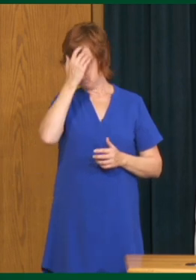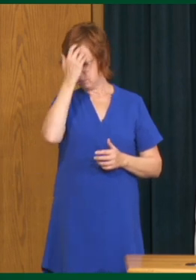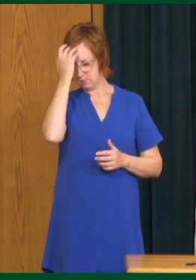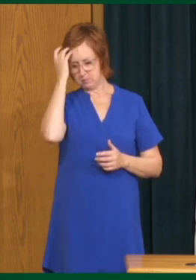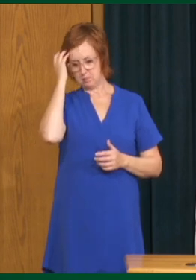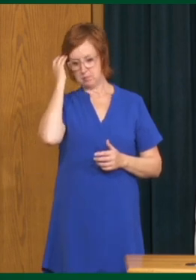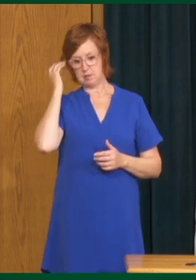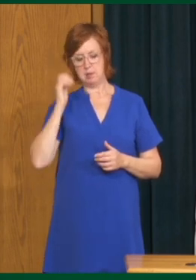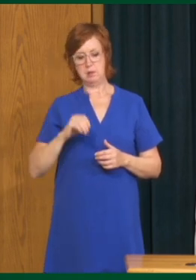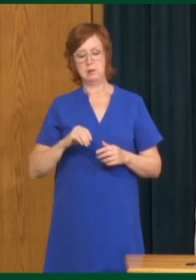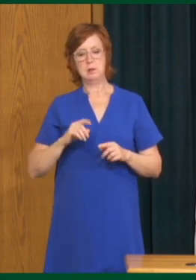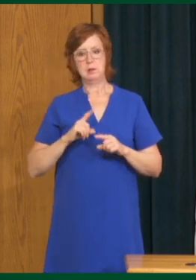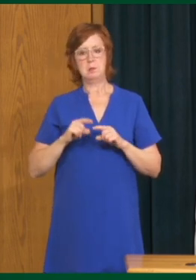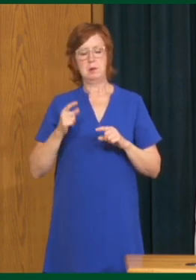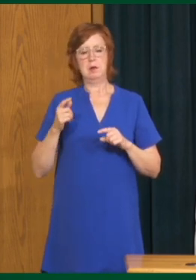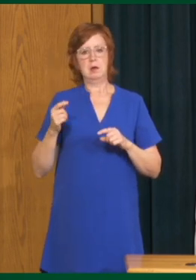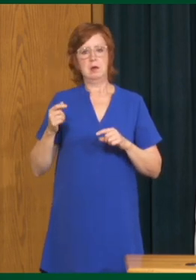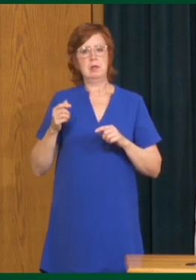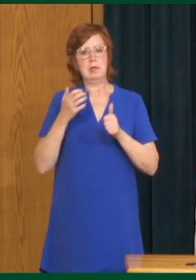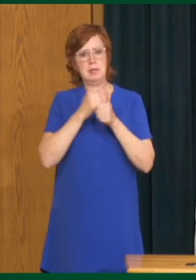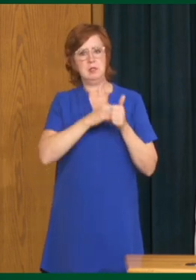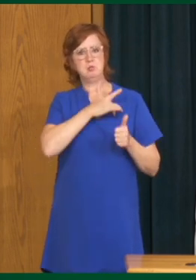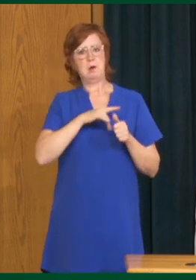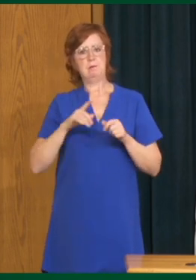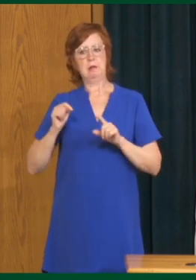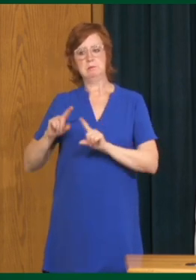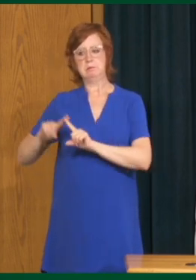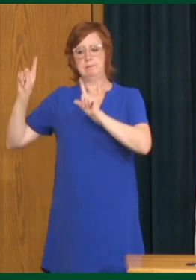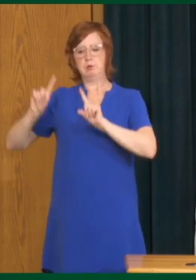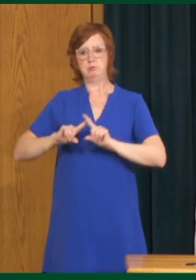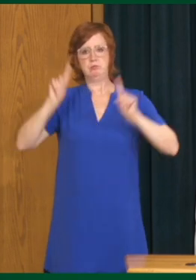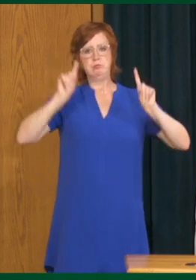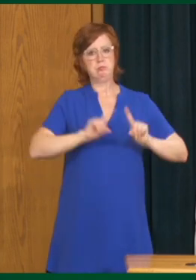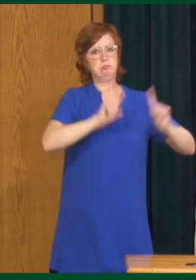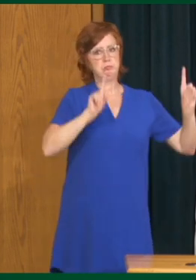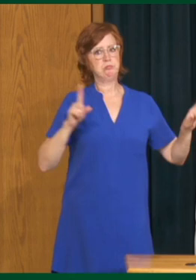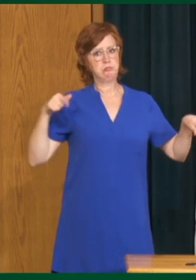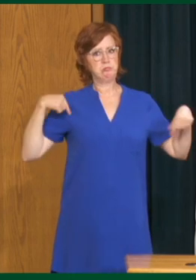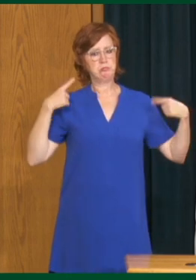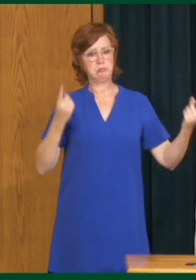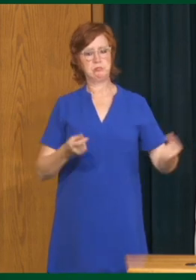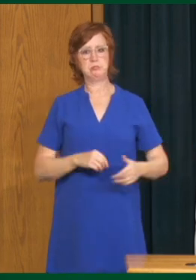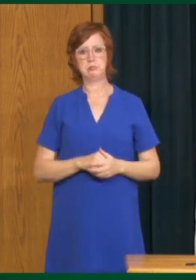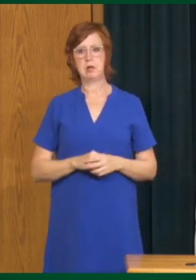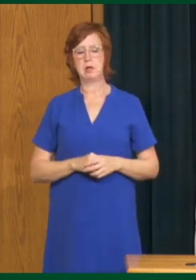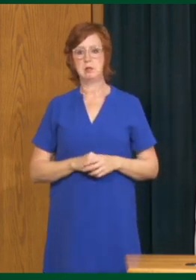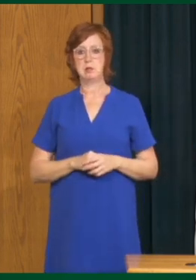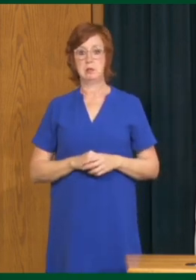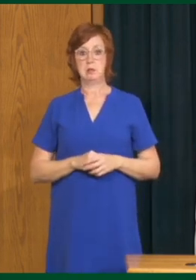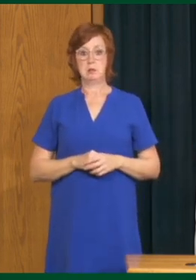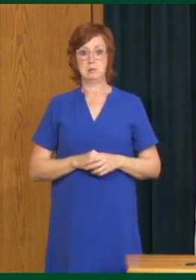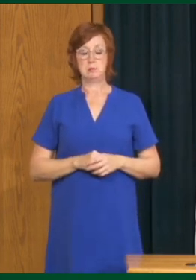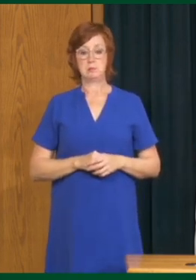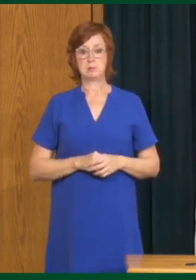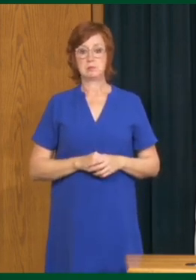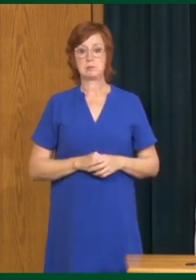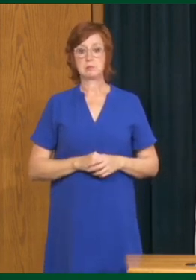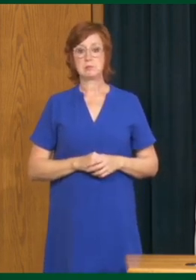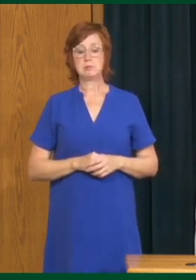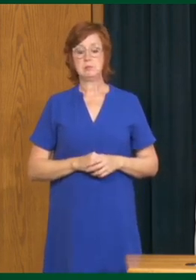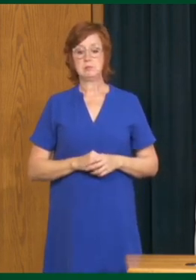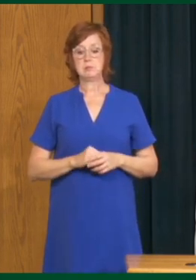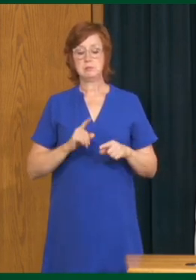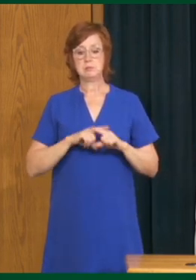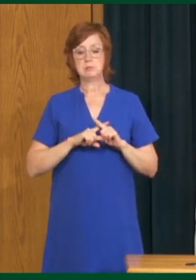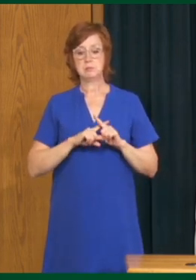differently. But when we have an outbreak, active case finding and easy access to testing, which, Saskatchewan has led actually